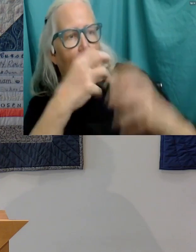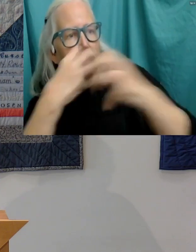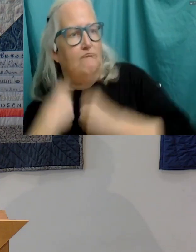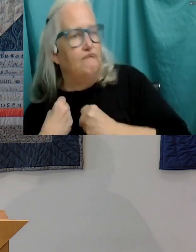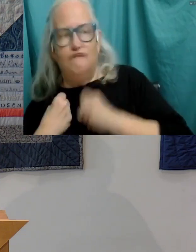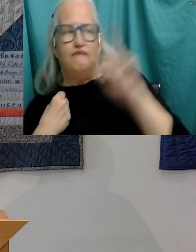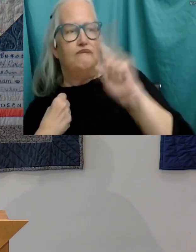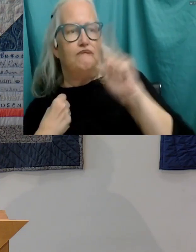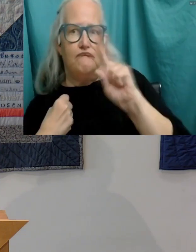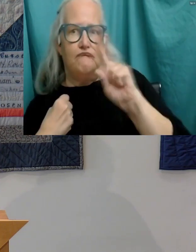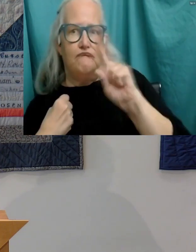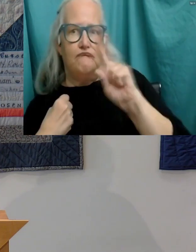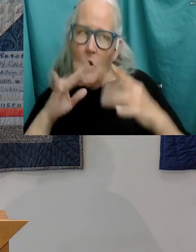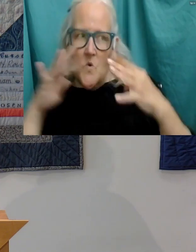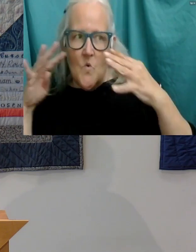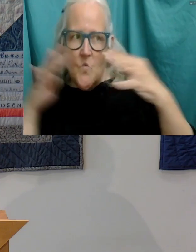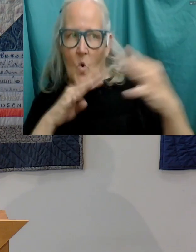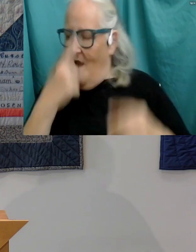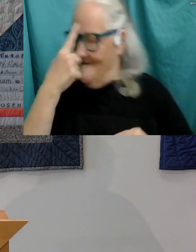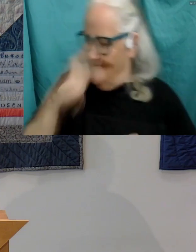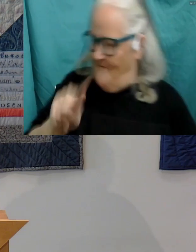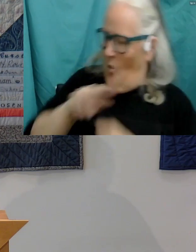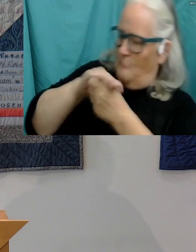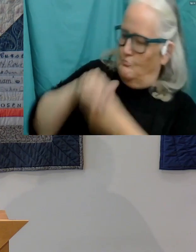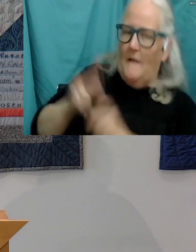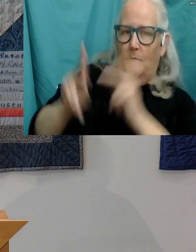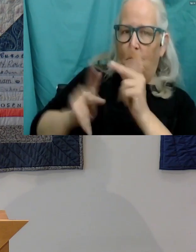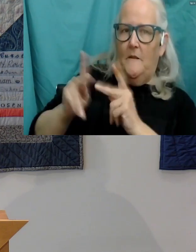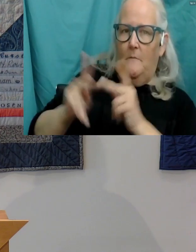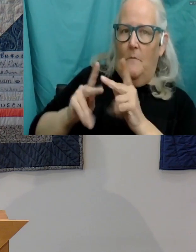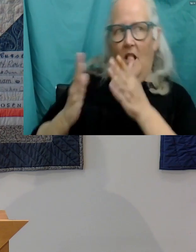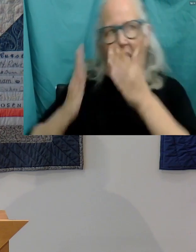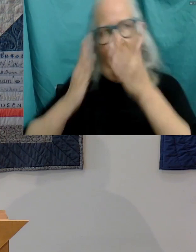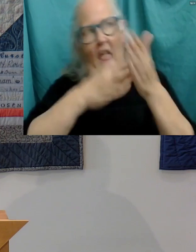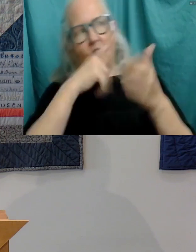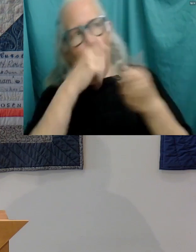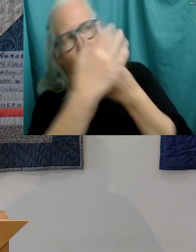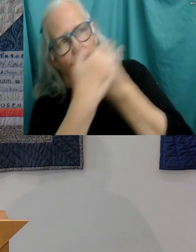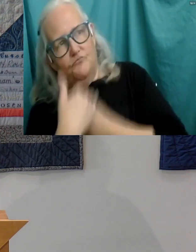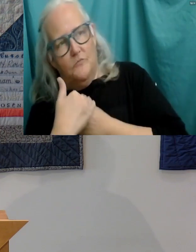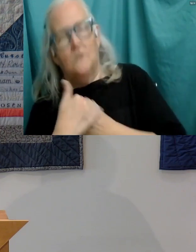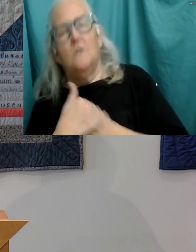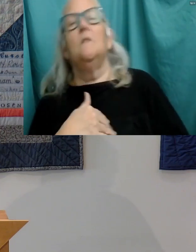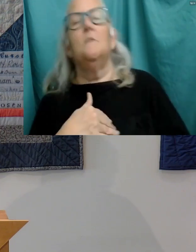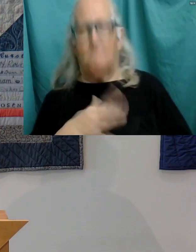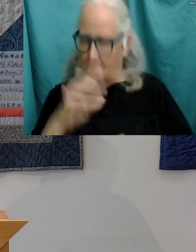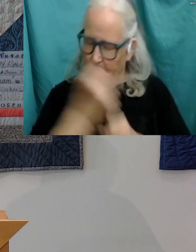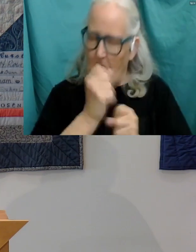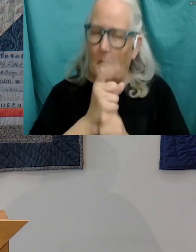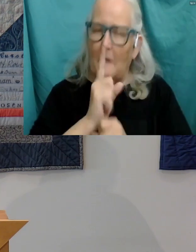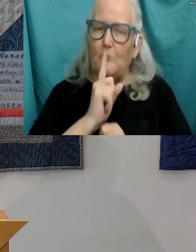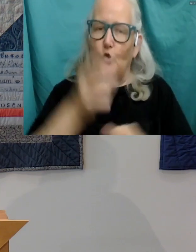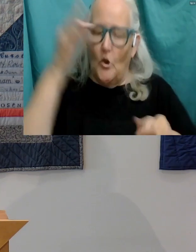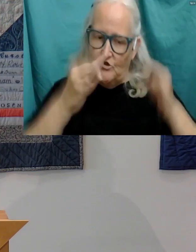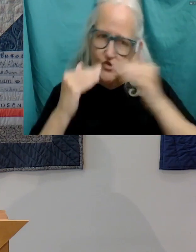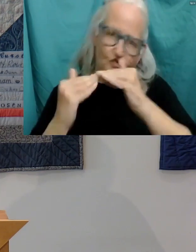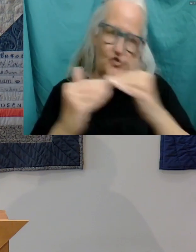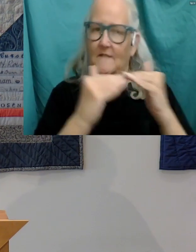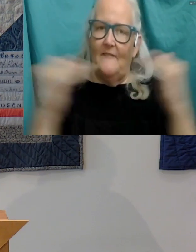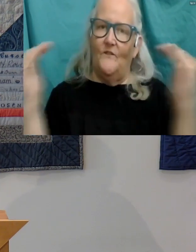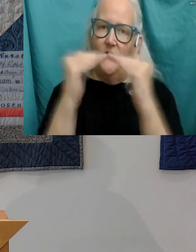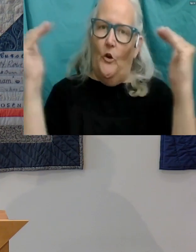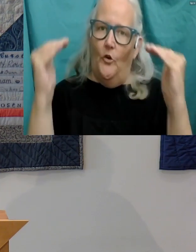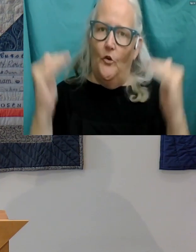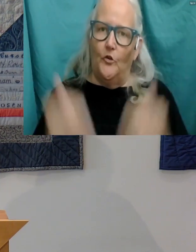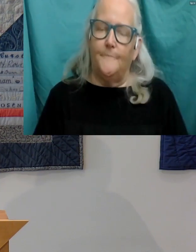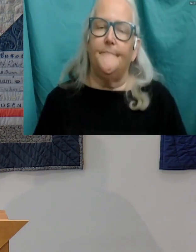behalf of the oppressed against the oppressors, they would see that justice was equally distributed." In